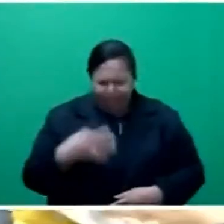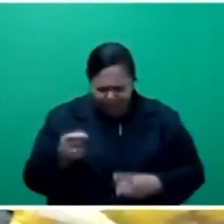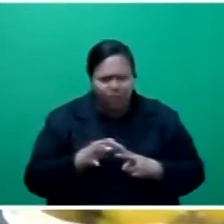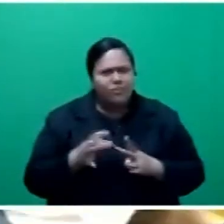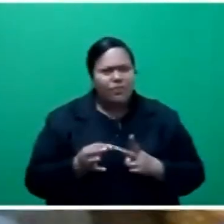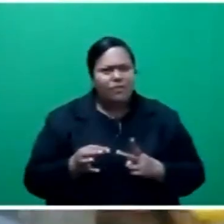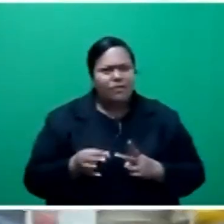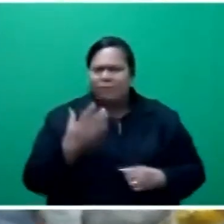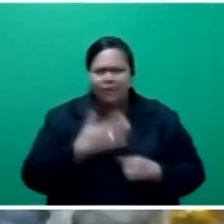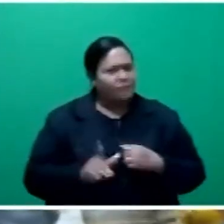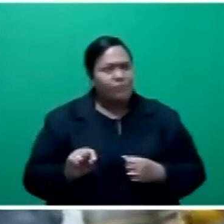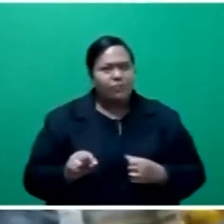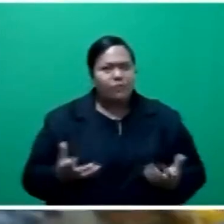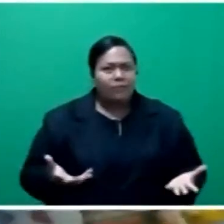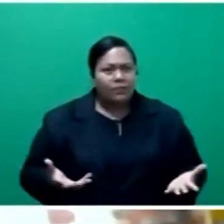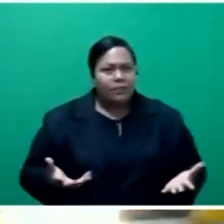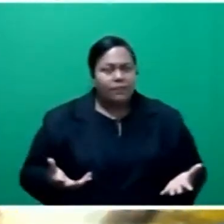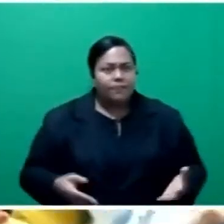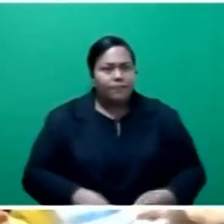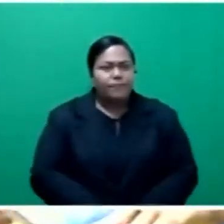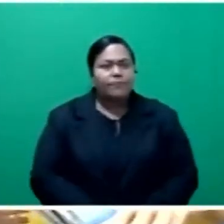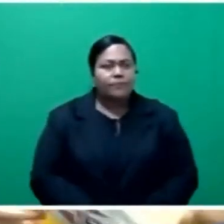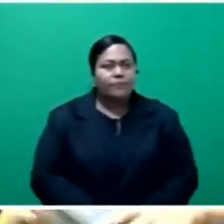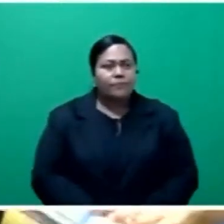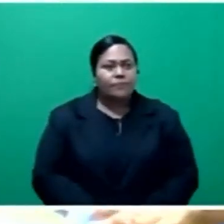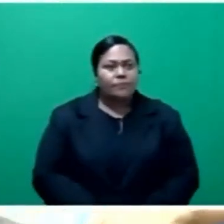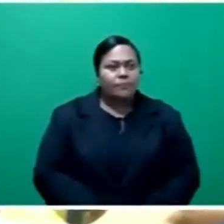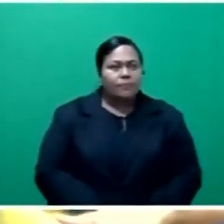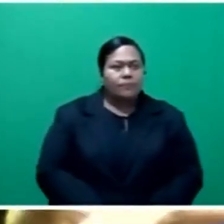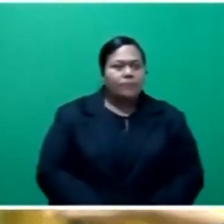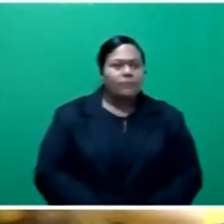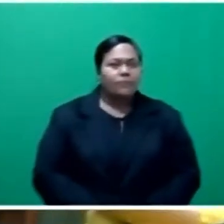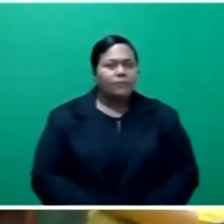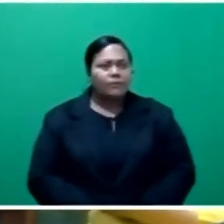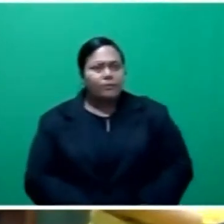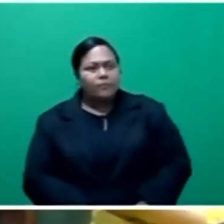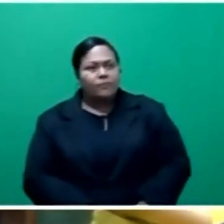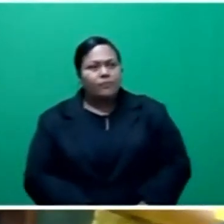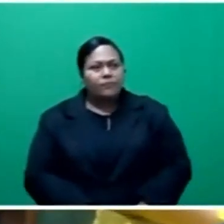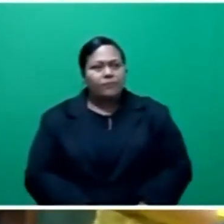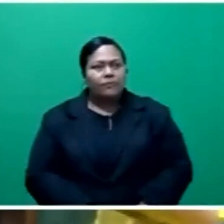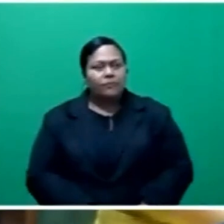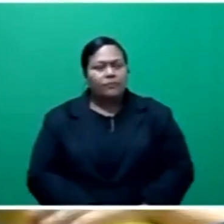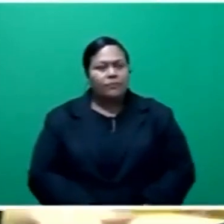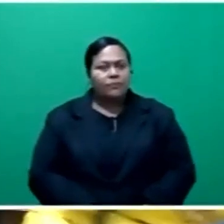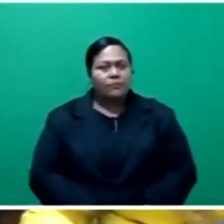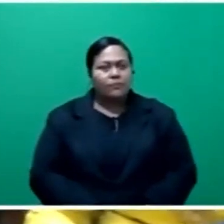do so, but they did not. Mr. Speaker, sir. Mr. Speaker, sir, the other points that I wanted to also